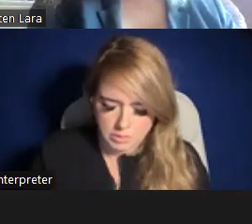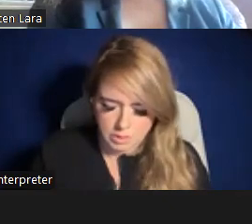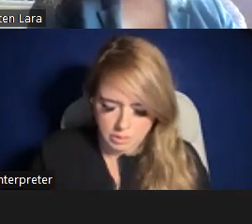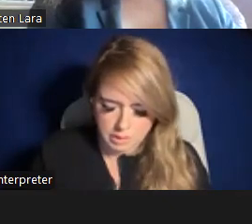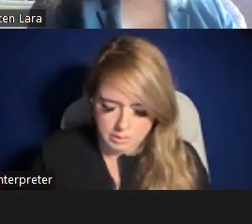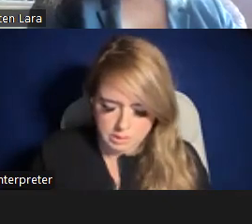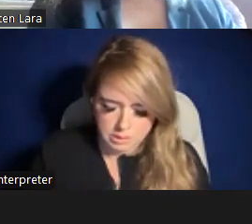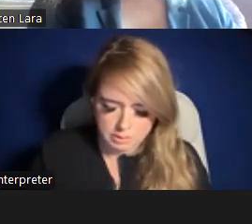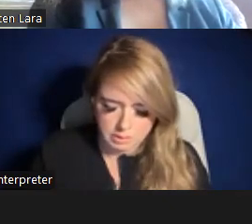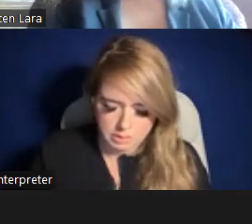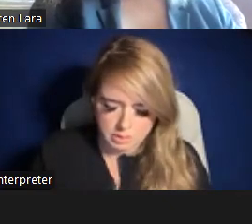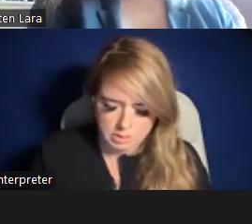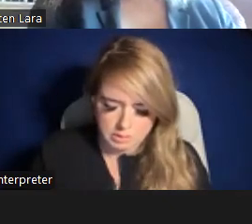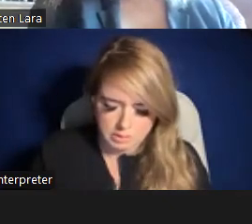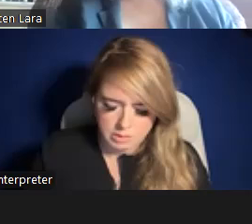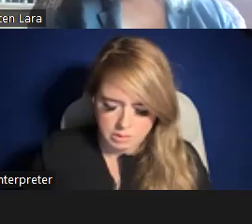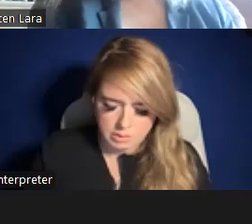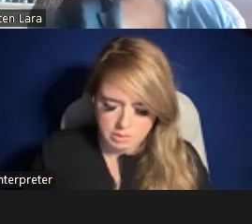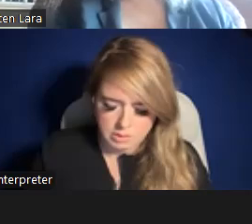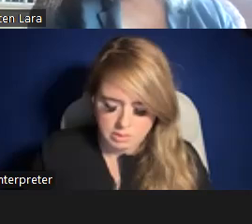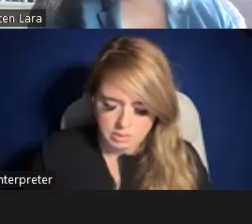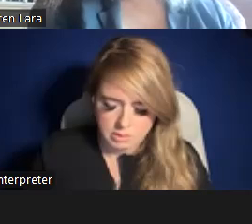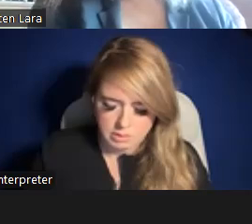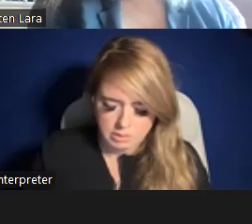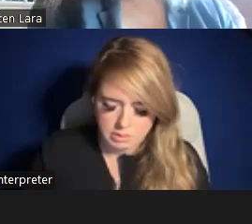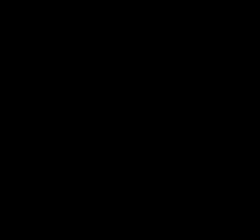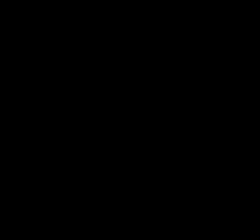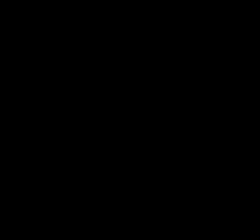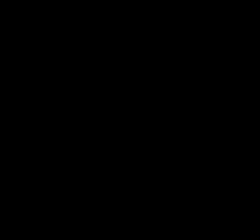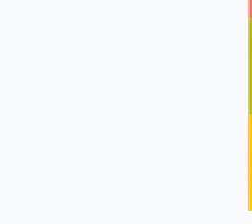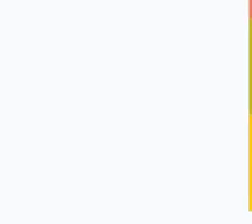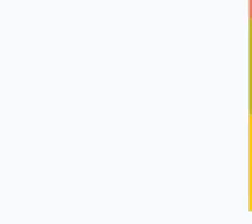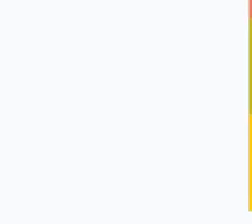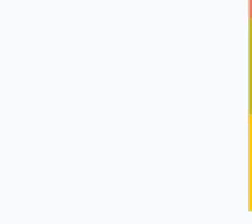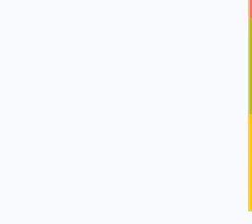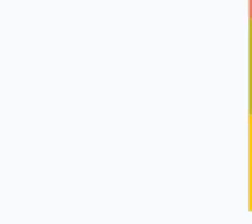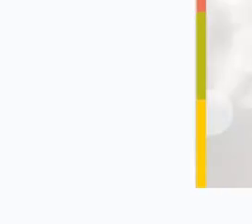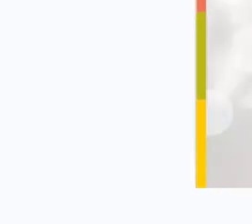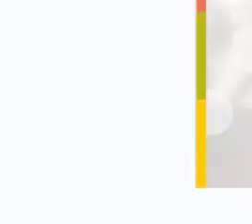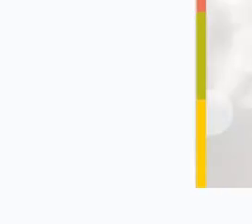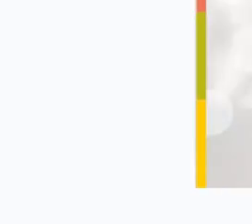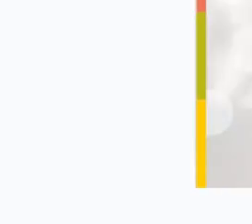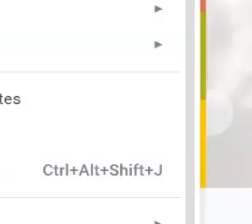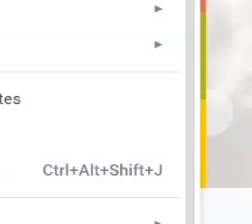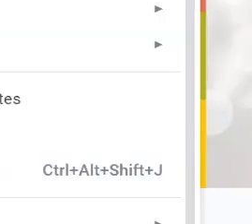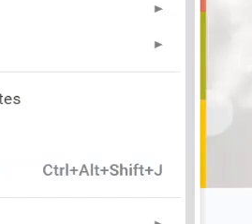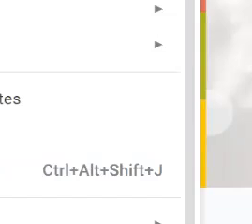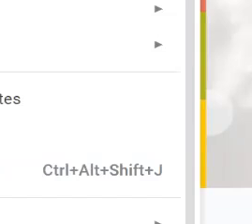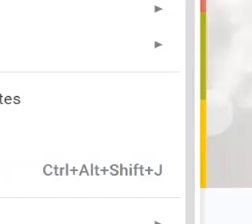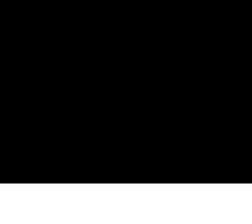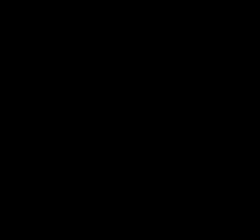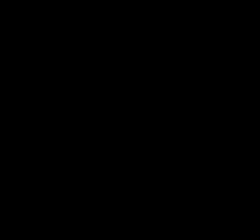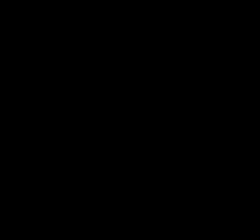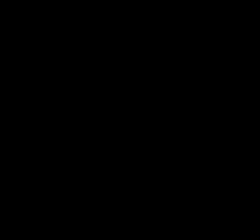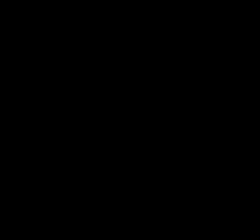if they wanted to do a minute spiel or something, just so I have a little familiarity with them. And then also I would like